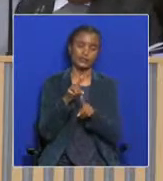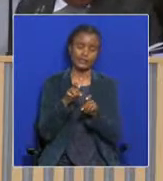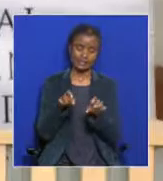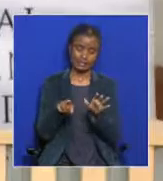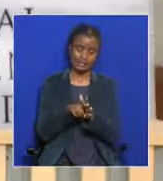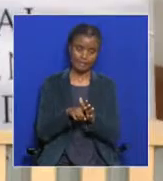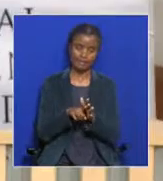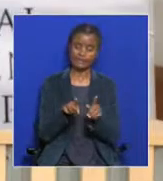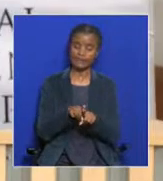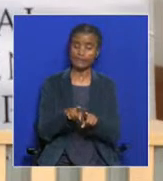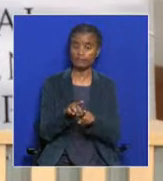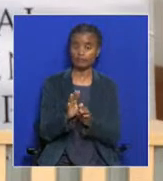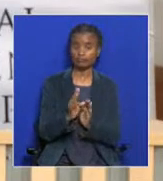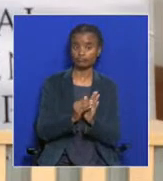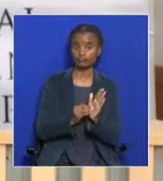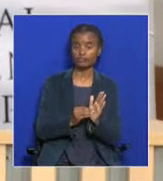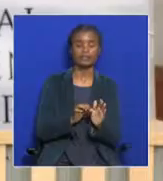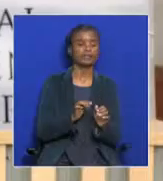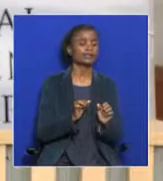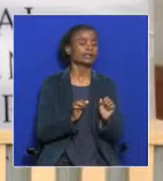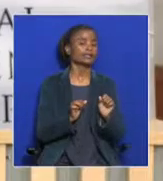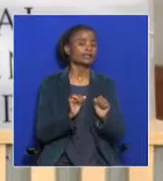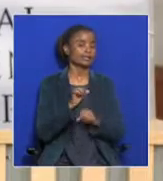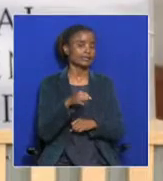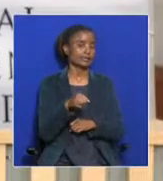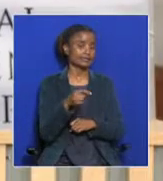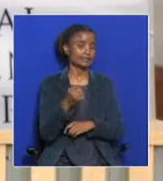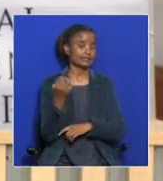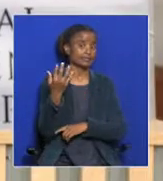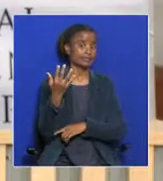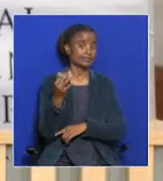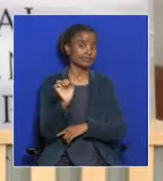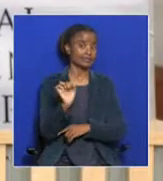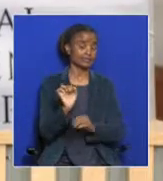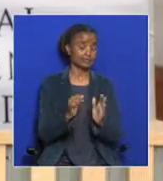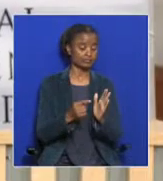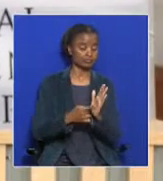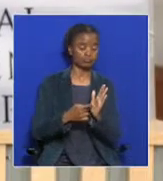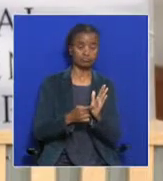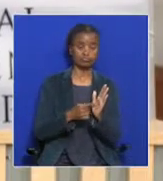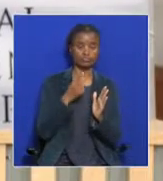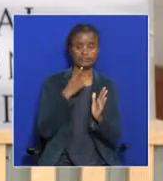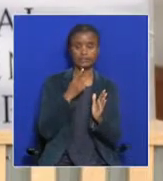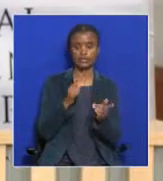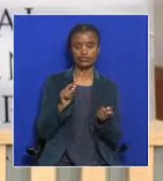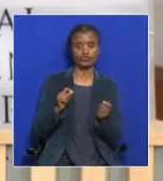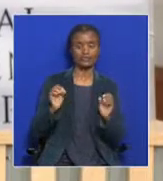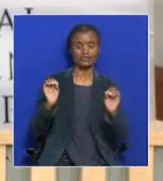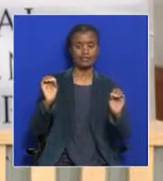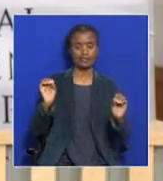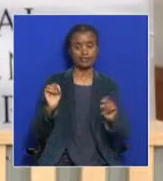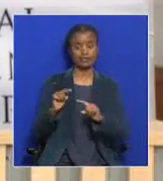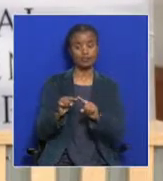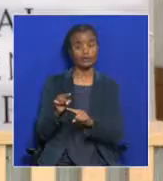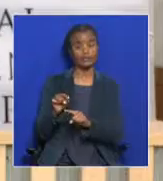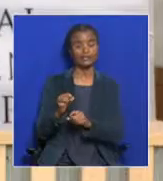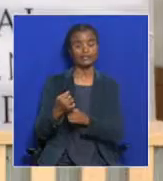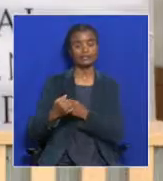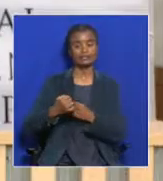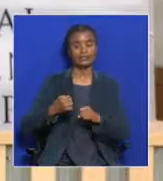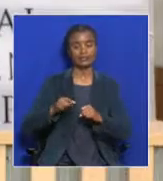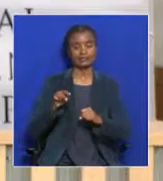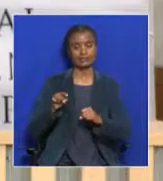his presentation doesn't overturn the status of capacity as reflected Yes. in June, Captain Mullman's